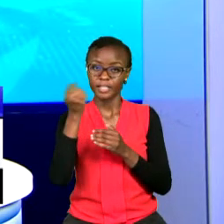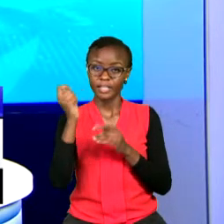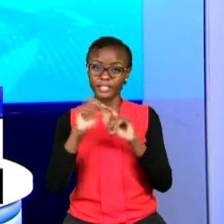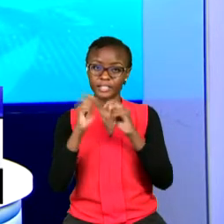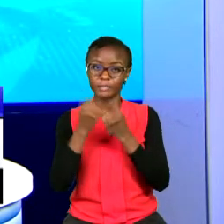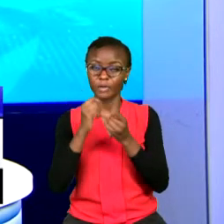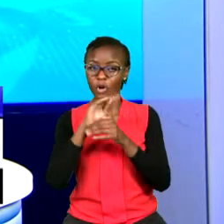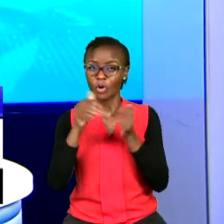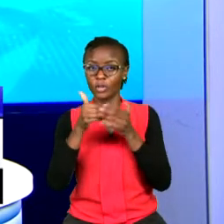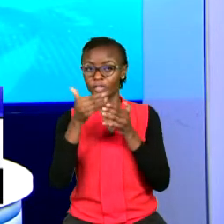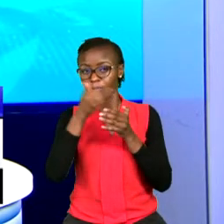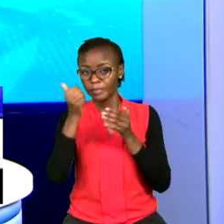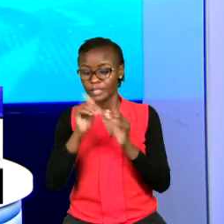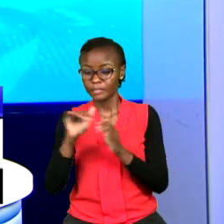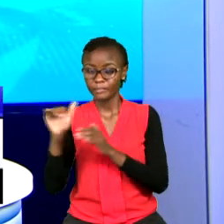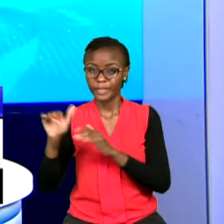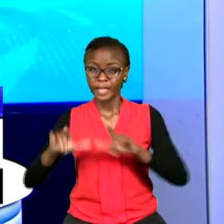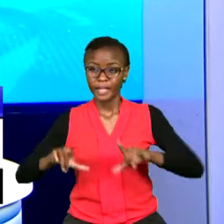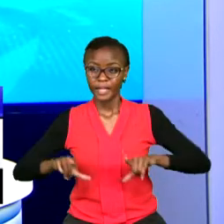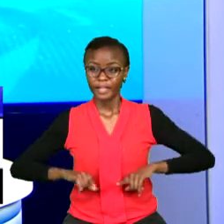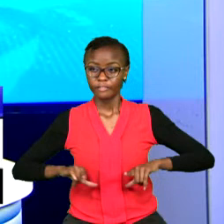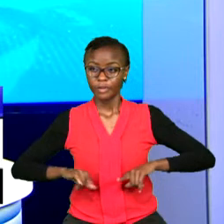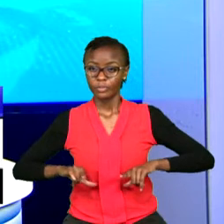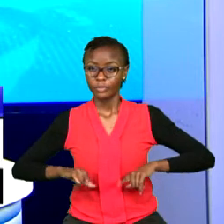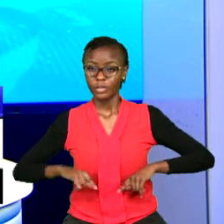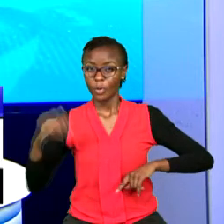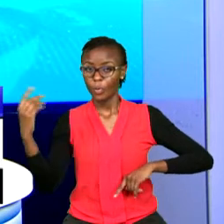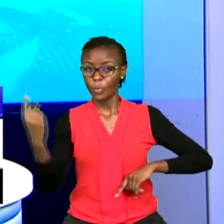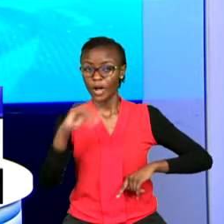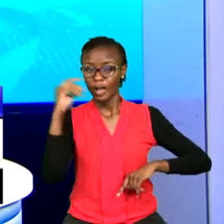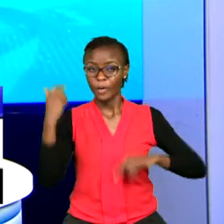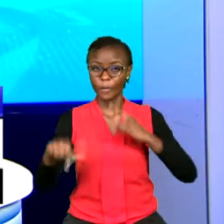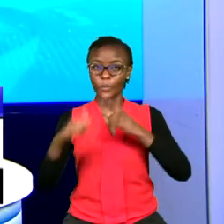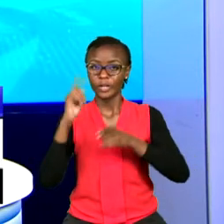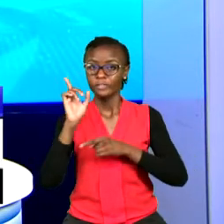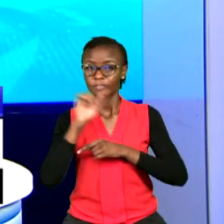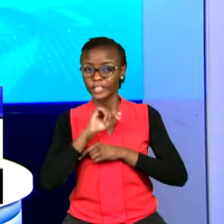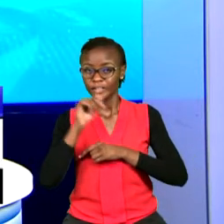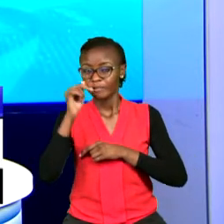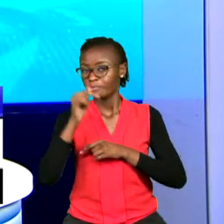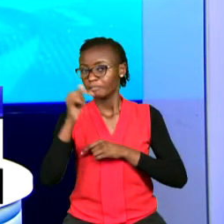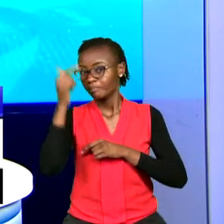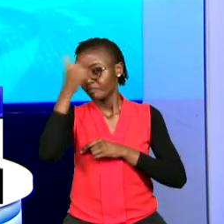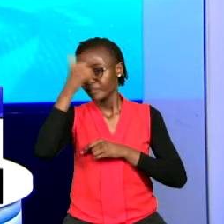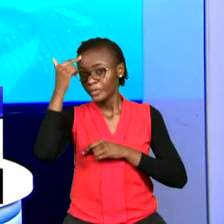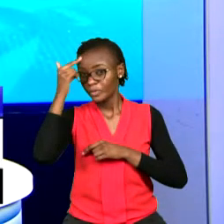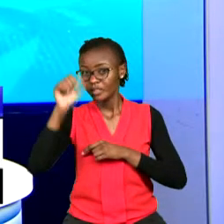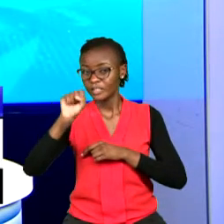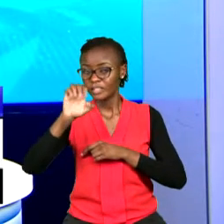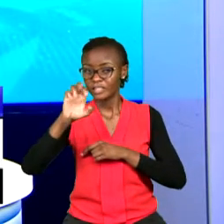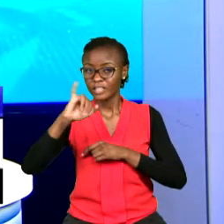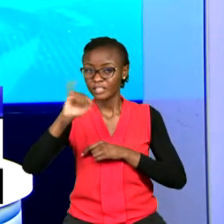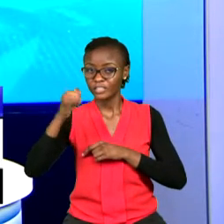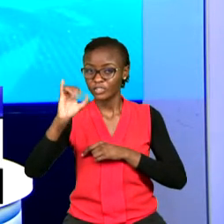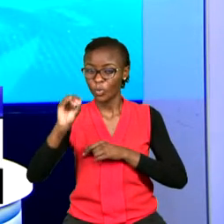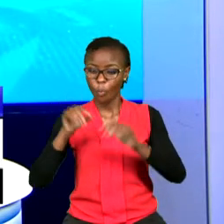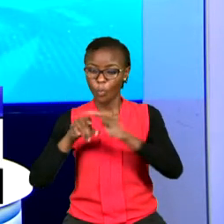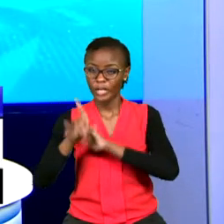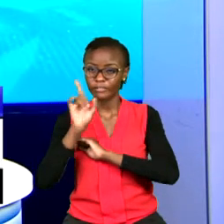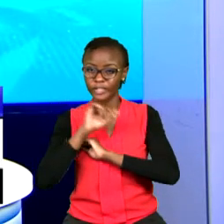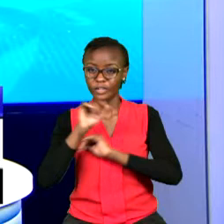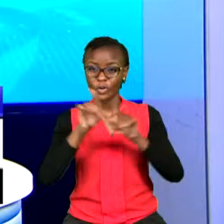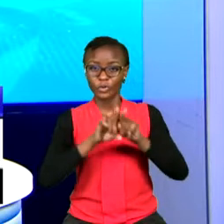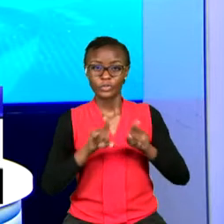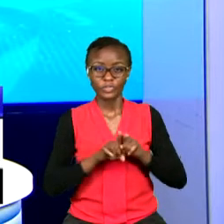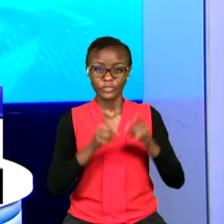of Thursday's game. Liverpool took the lead through Sadio Mane before Phil Foden reduced the deficit. Mohamed Salah scored a stunner to put the